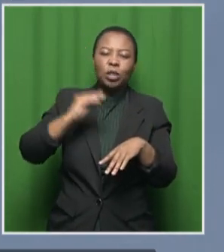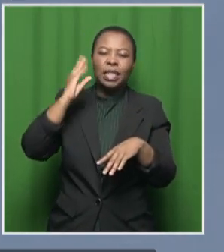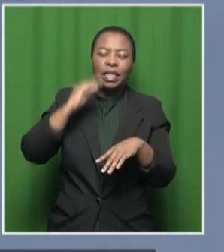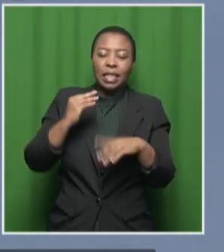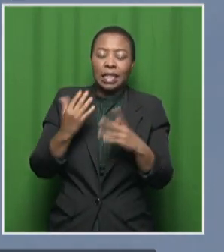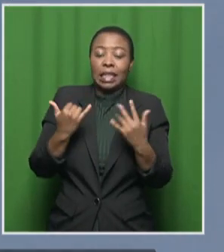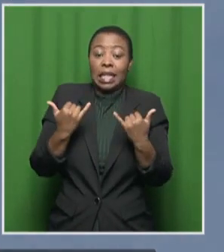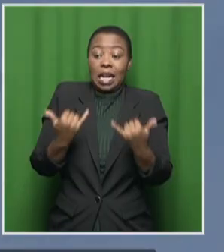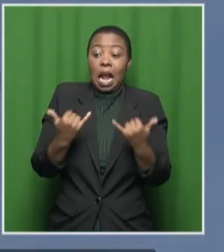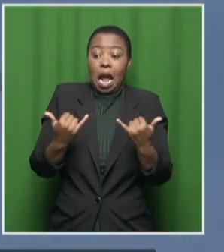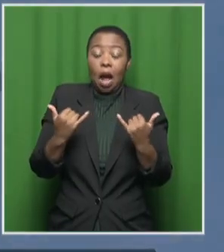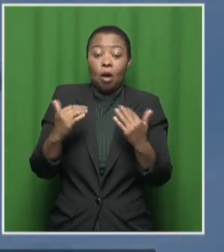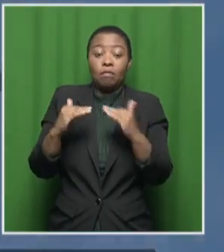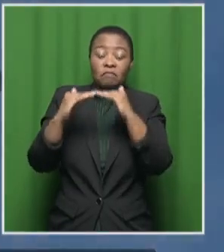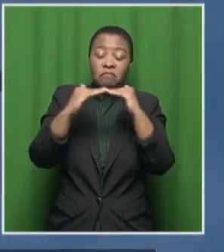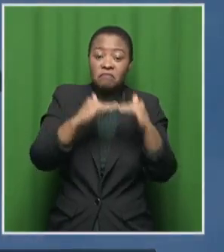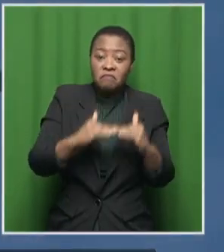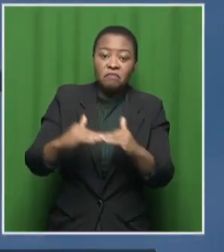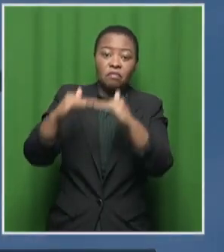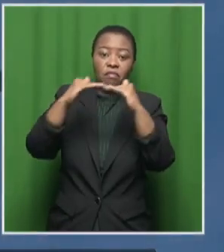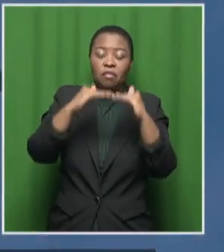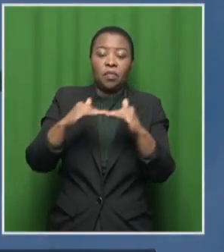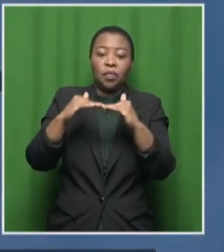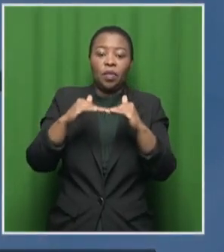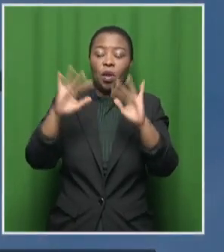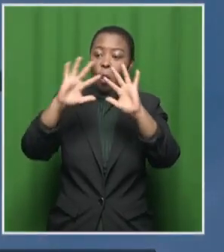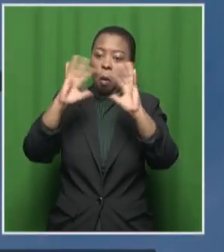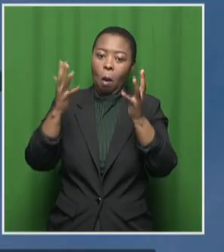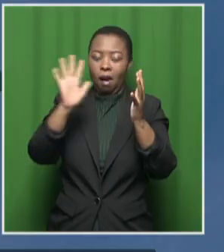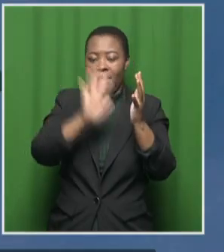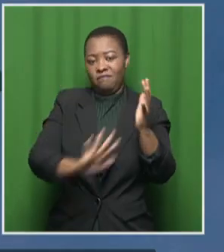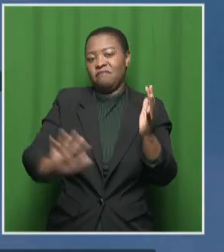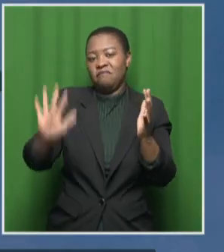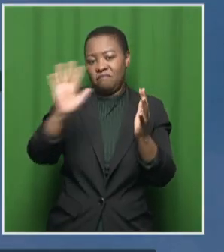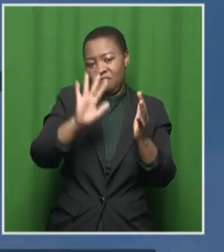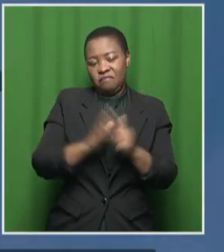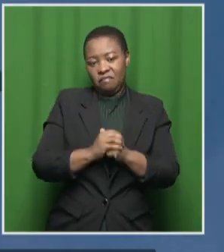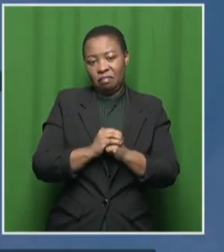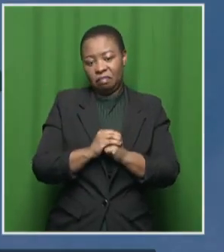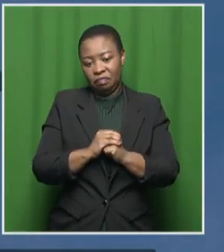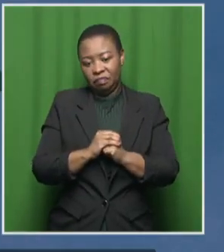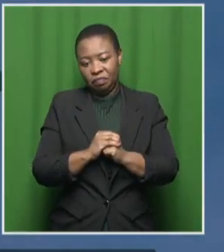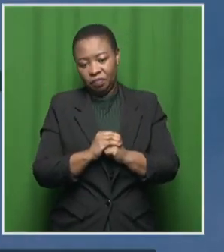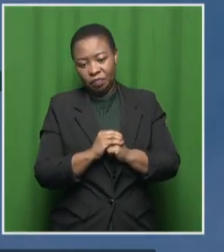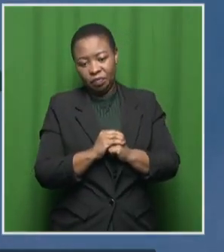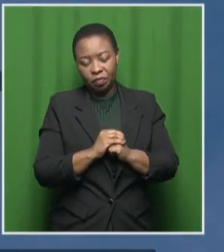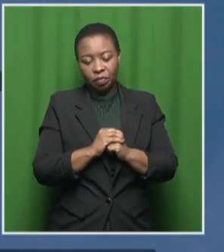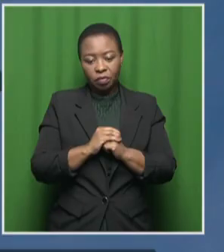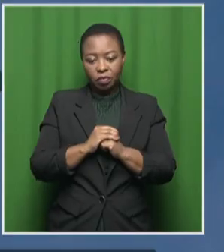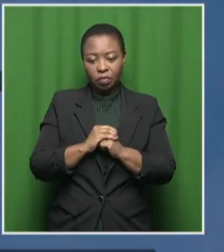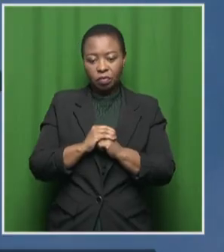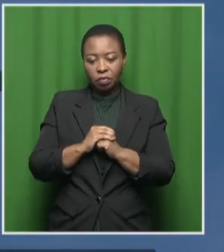current-day democracies around the world. Sherwin Bryce-Pease, SABC News, New York.